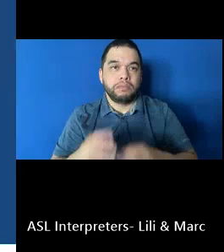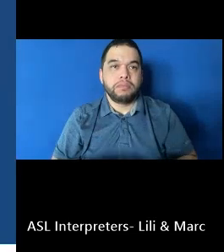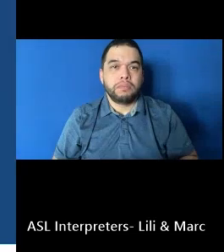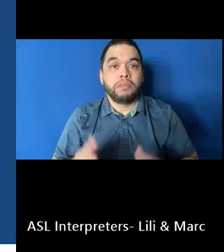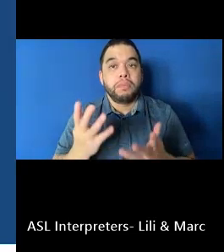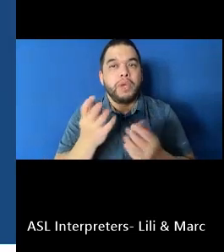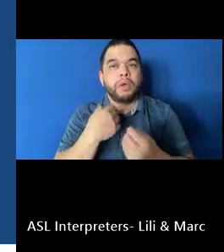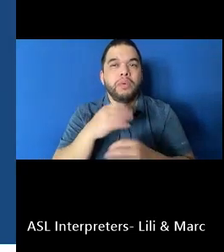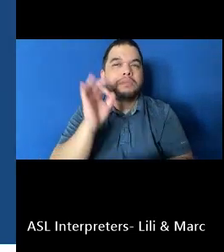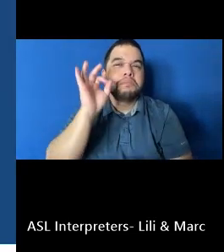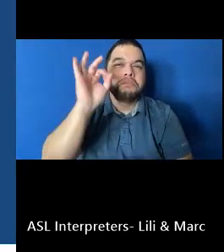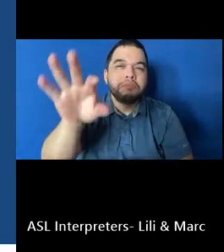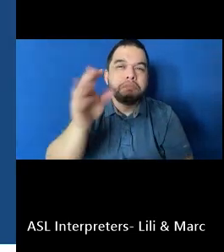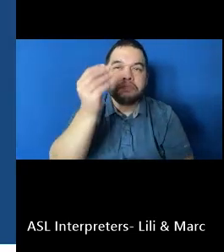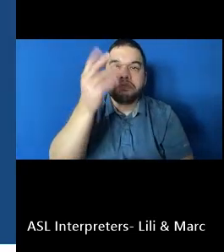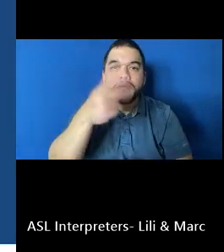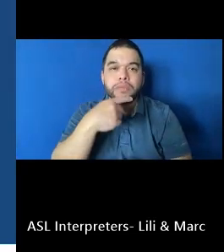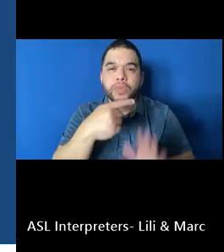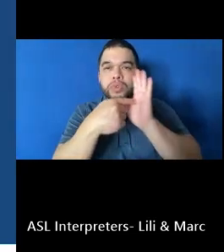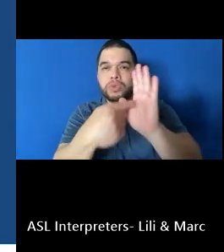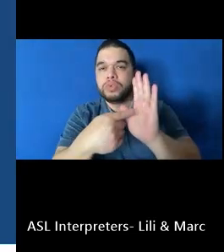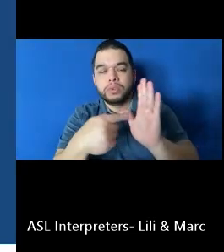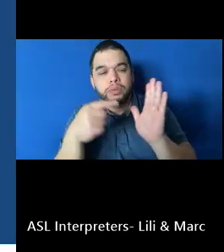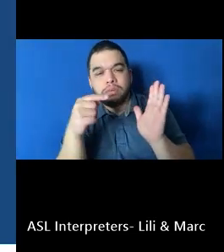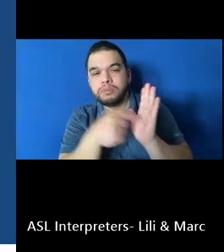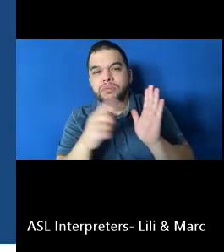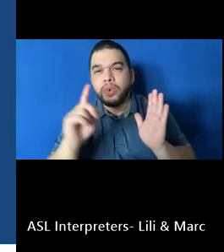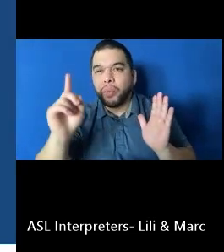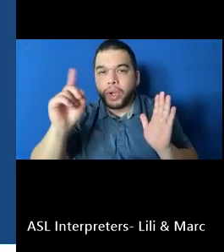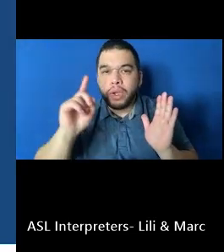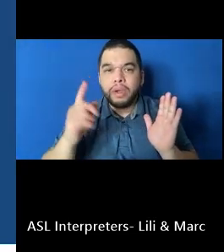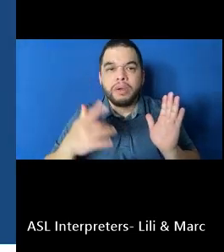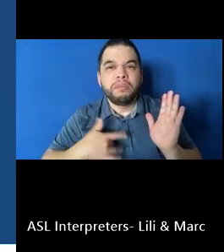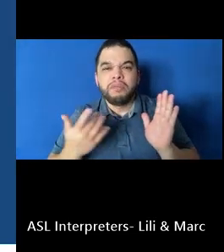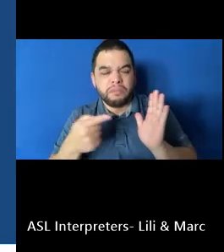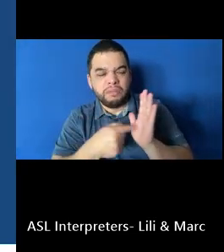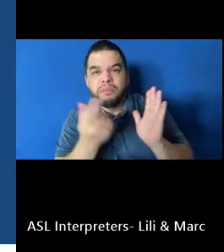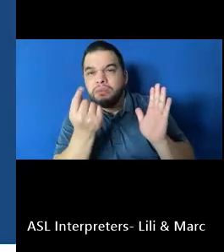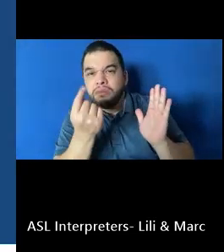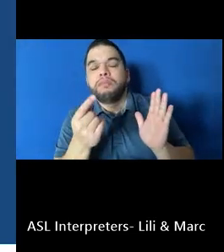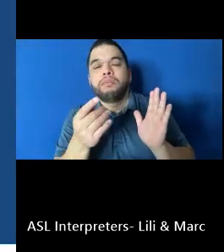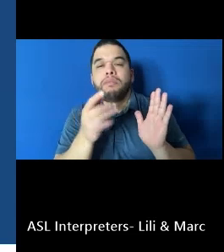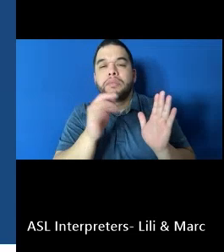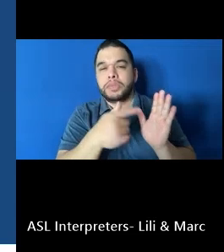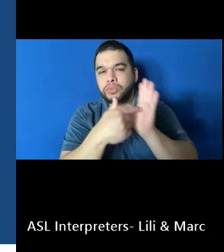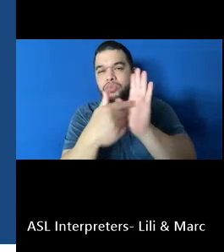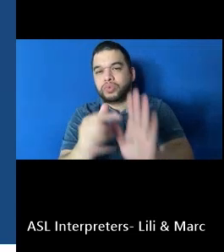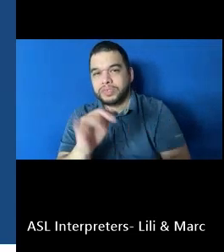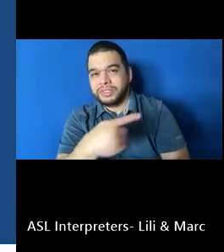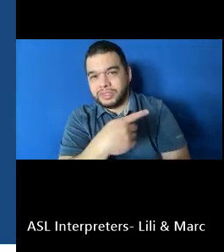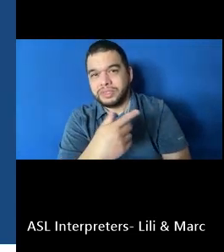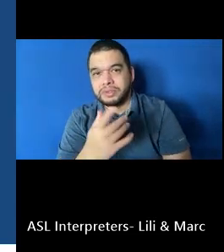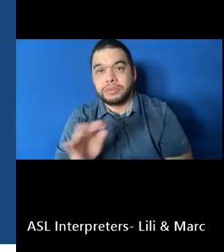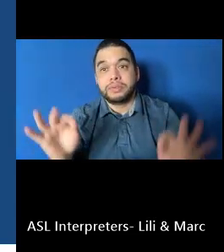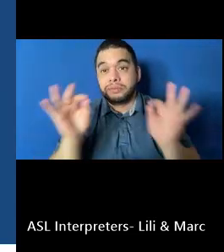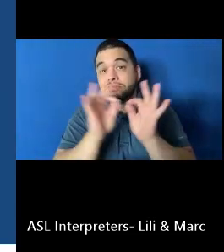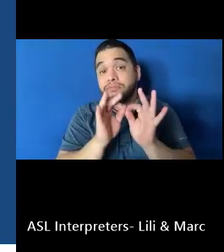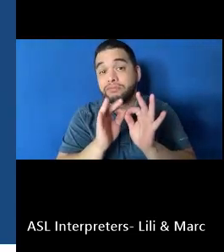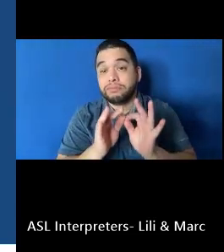those tools. But I wanted to to underscore or focus on there are